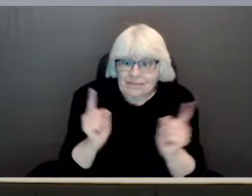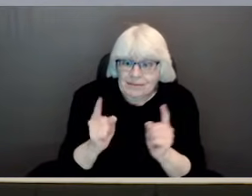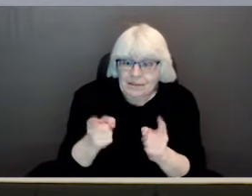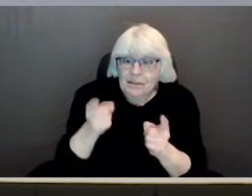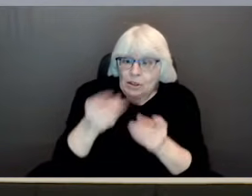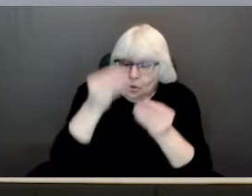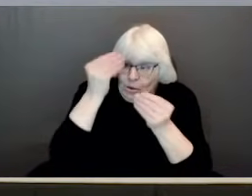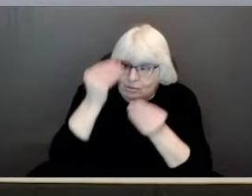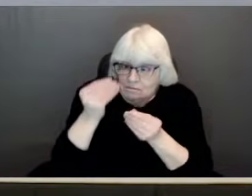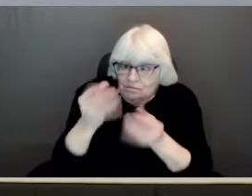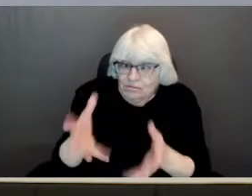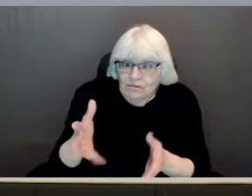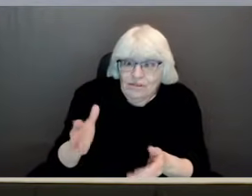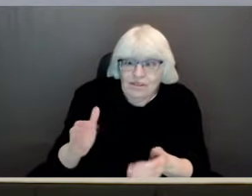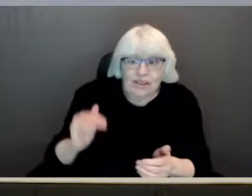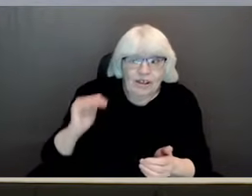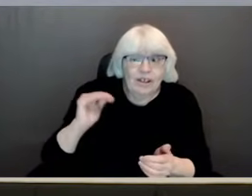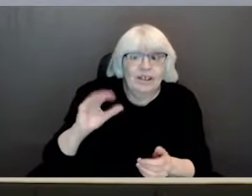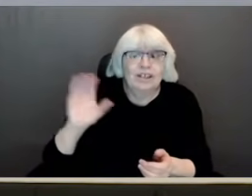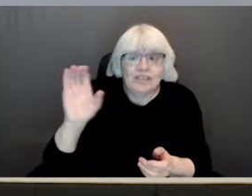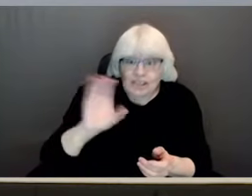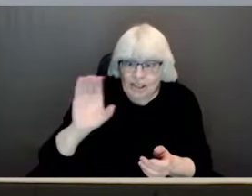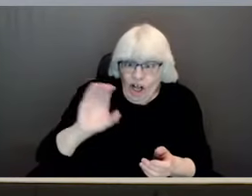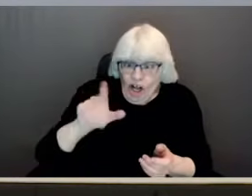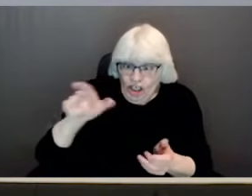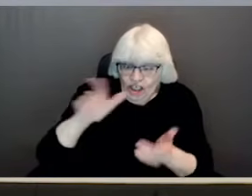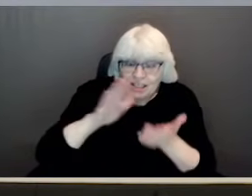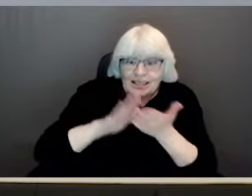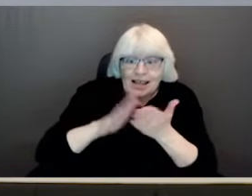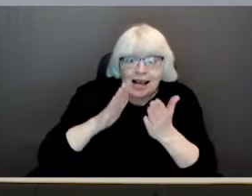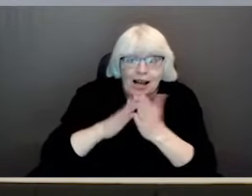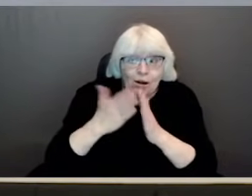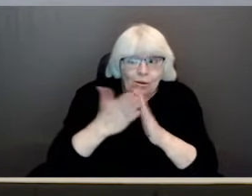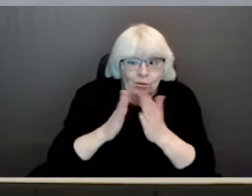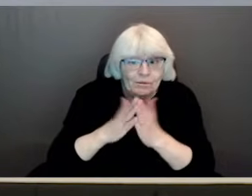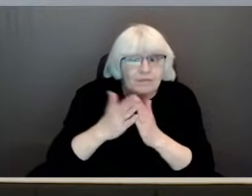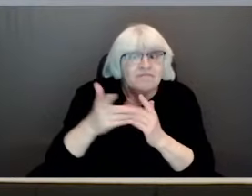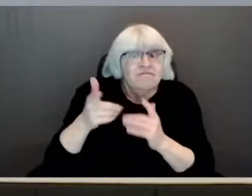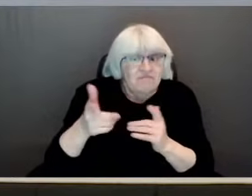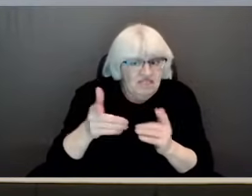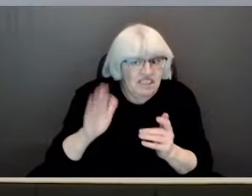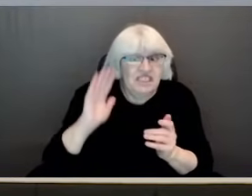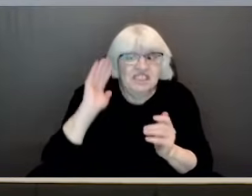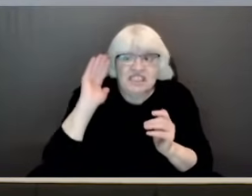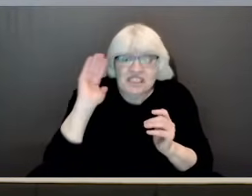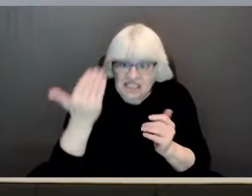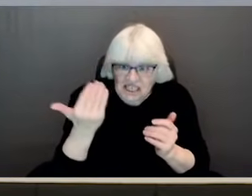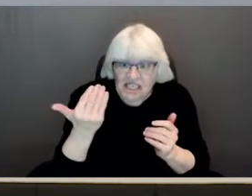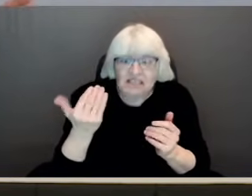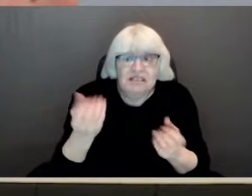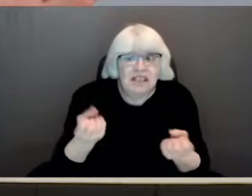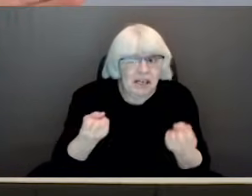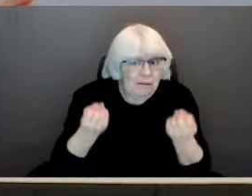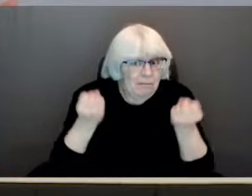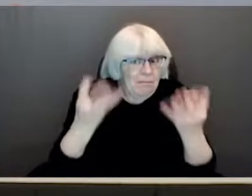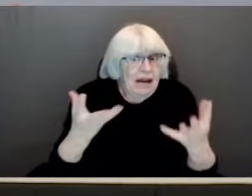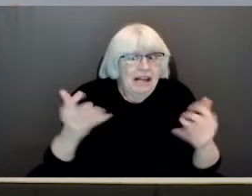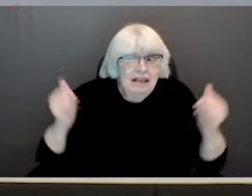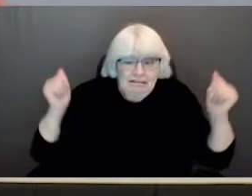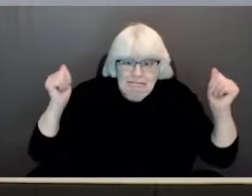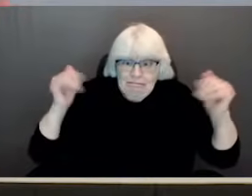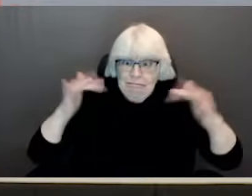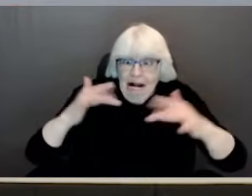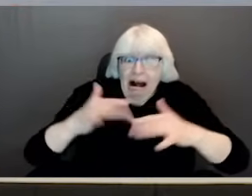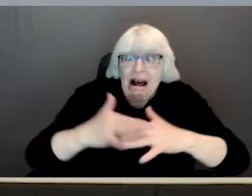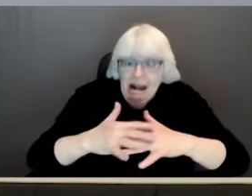traditionally attracted quite a crowd. No concerns there? Well, I think it's also difficult to make some of those events